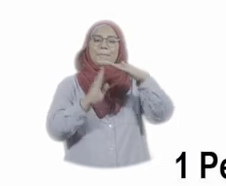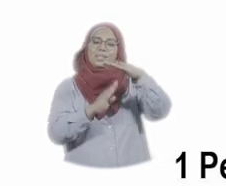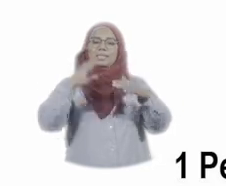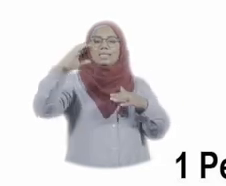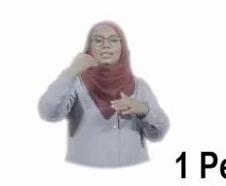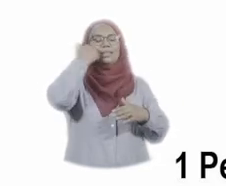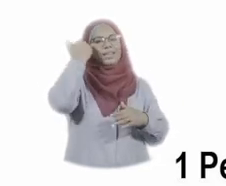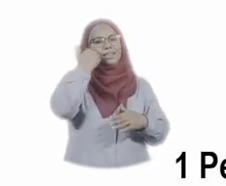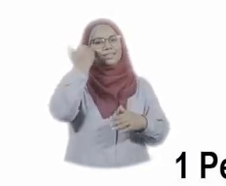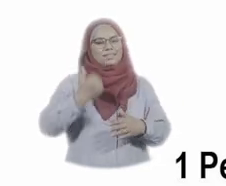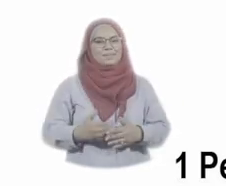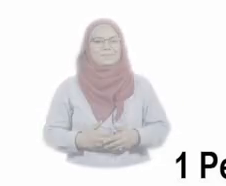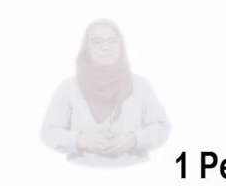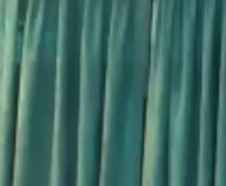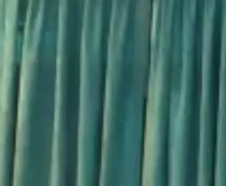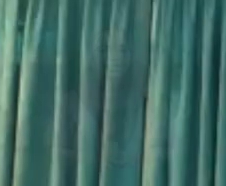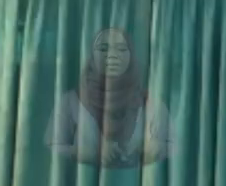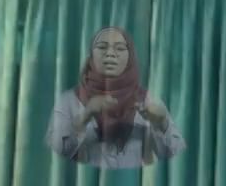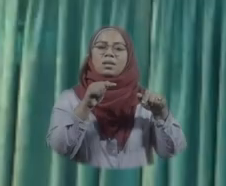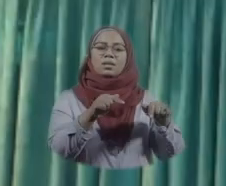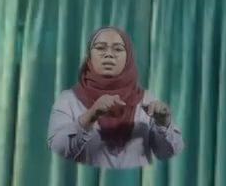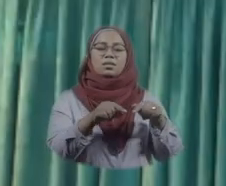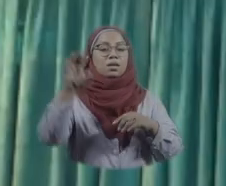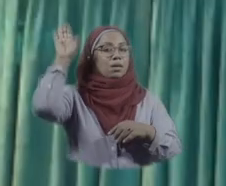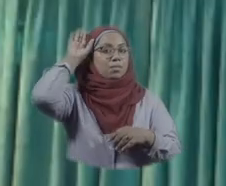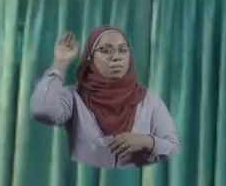level minimum c pass in english